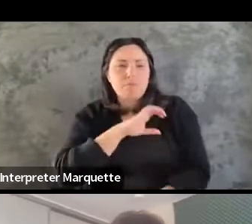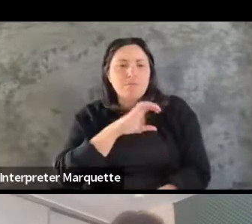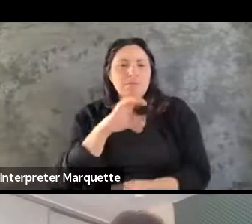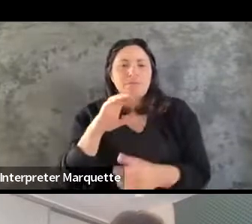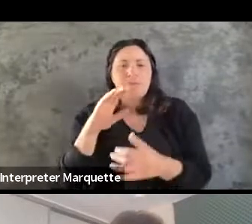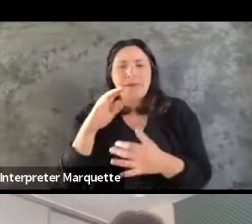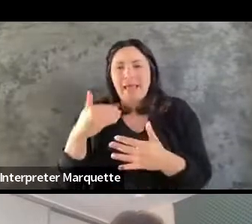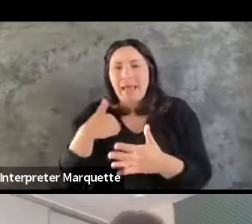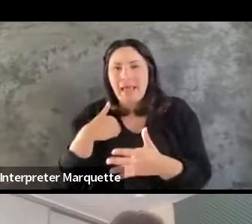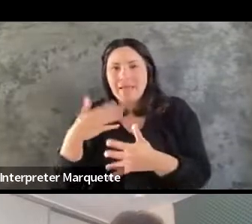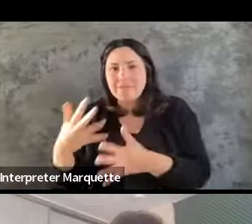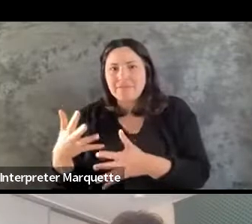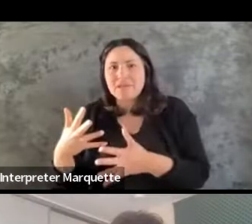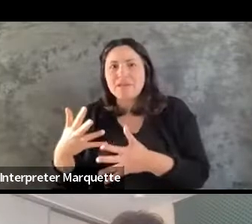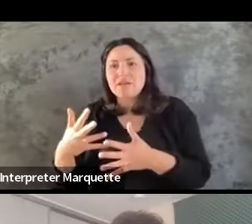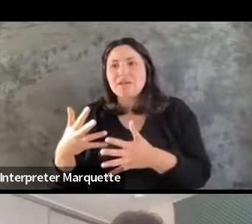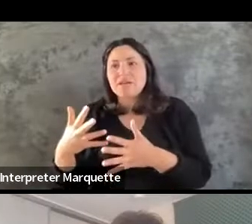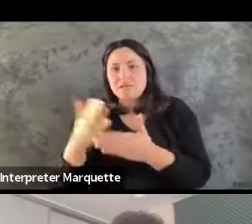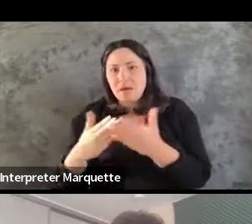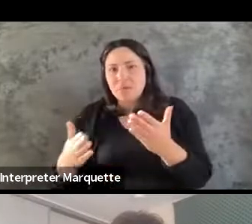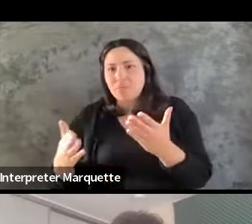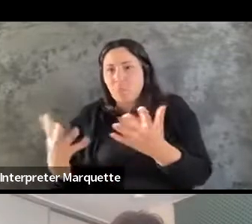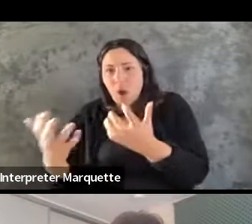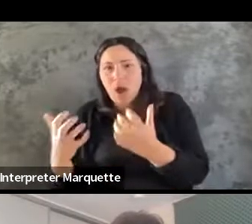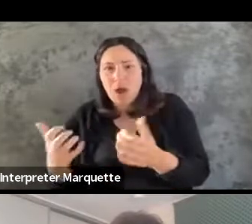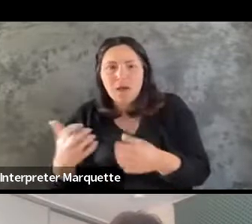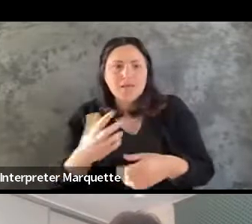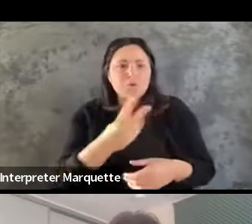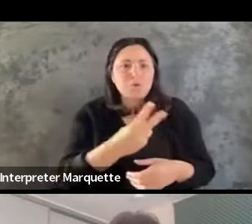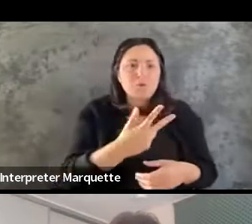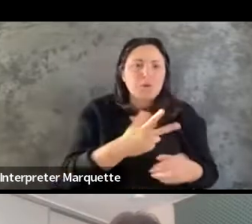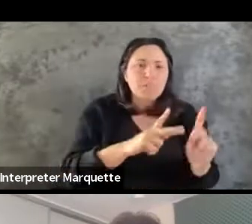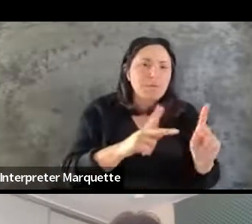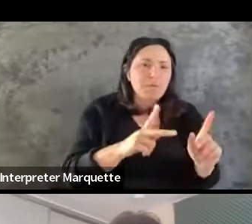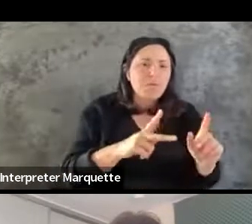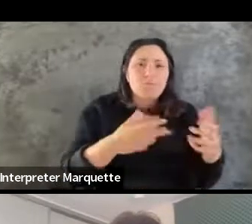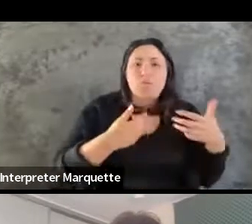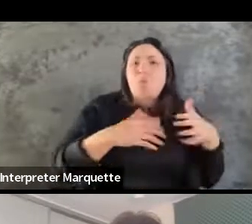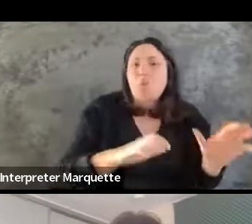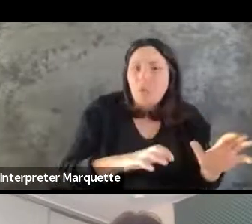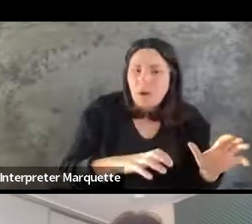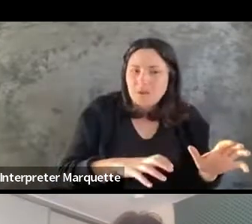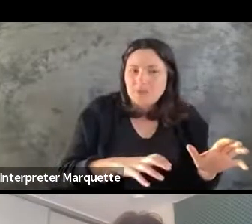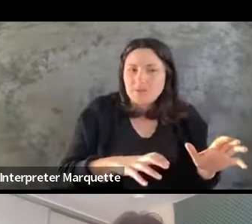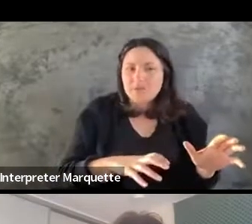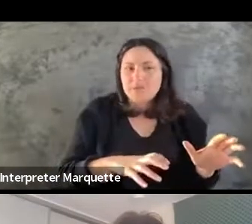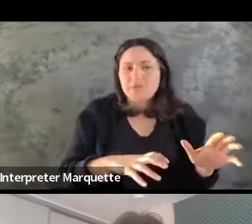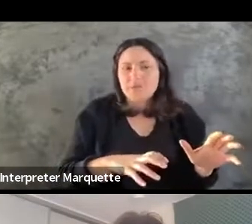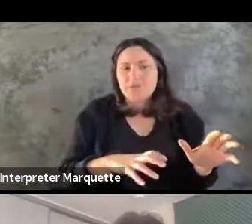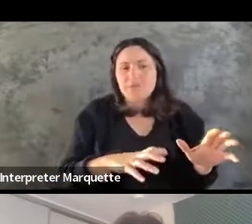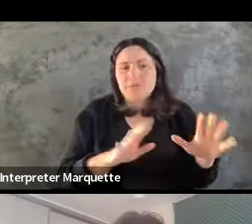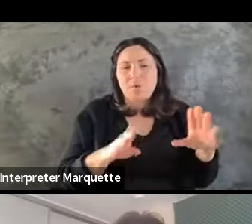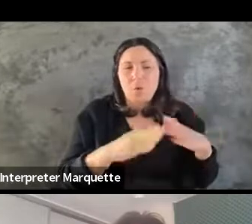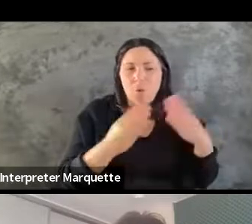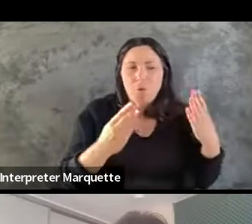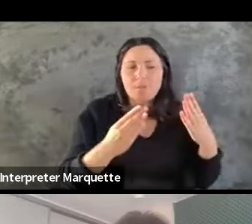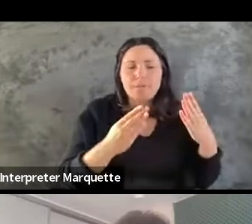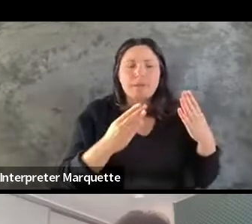this, we have 2 or 3 people who usually don't speak at these meetings who think that we need to open up more